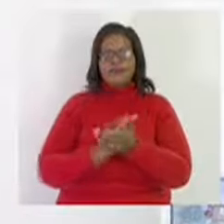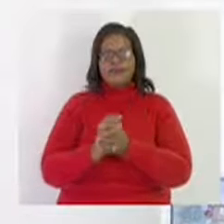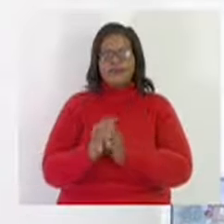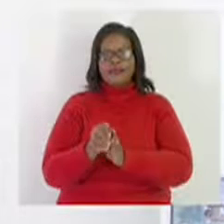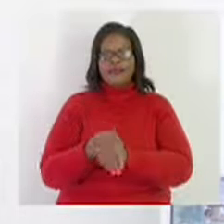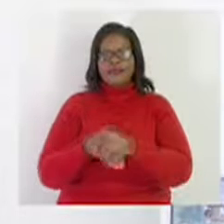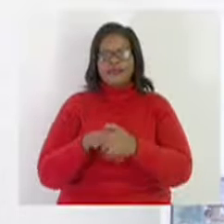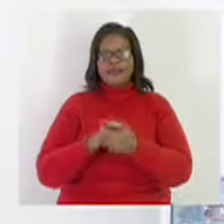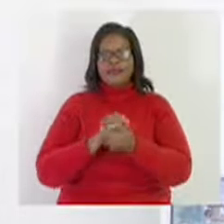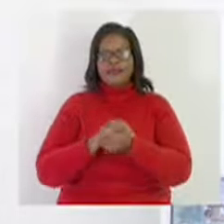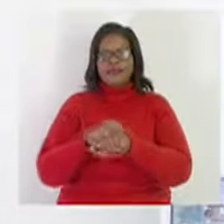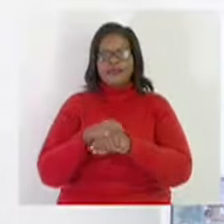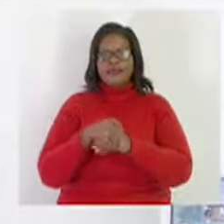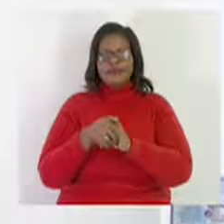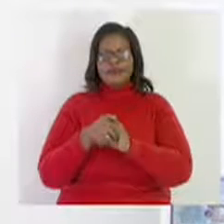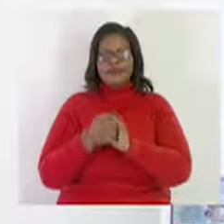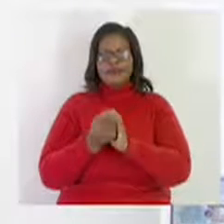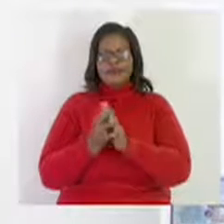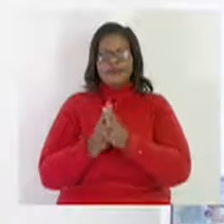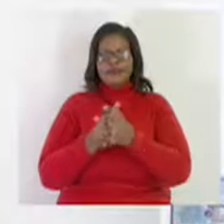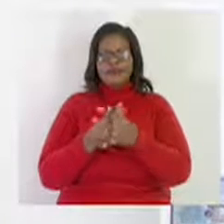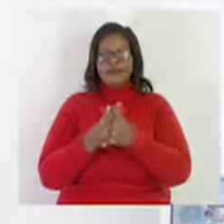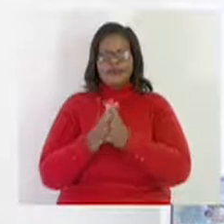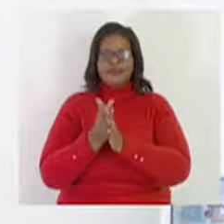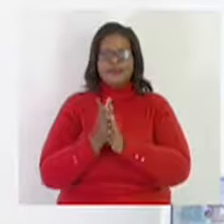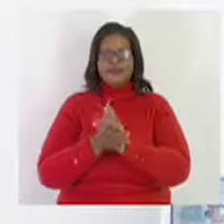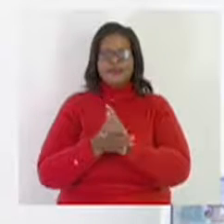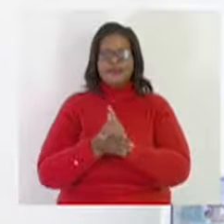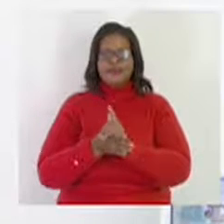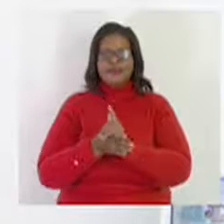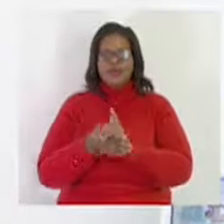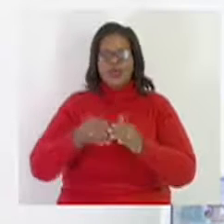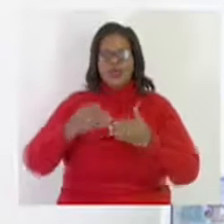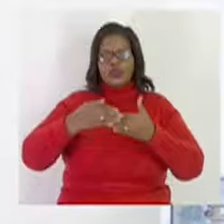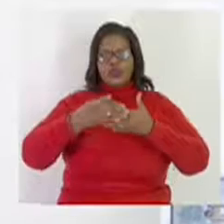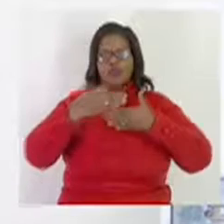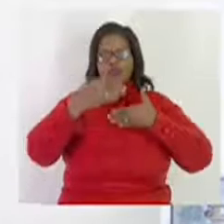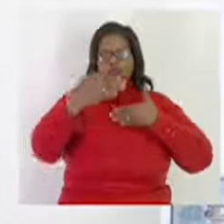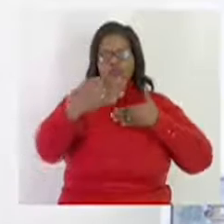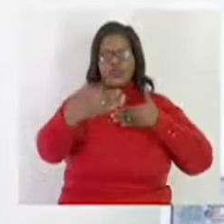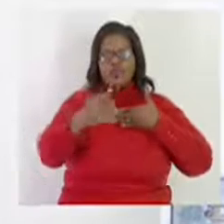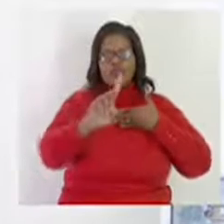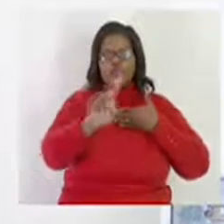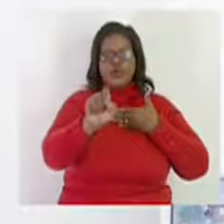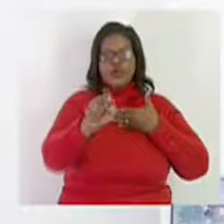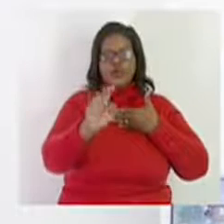are sanitized. Keep the social distance, and